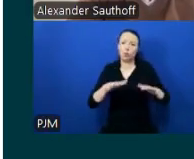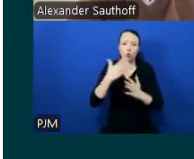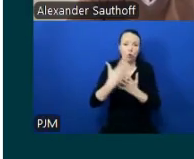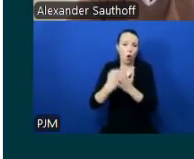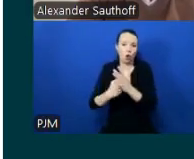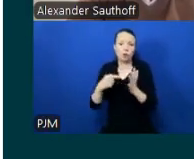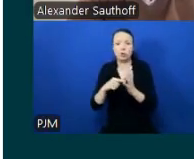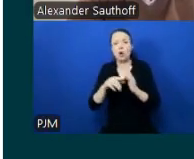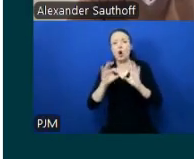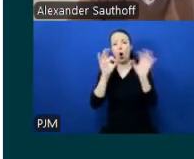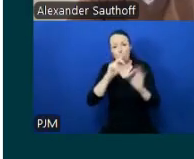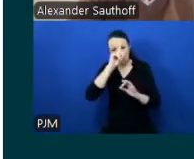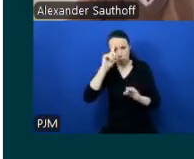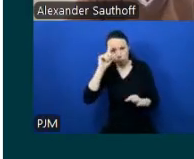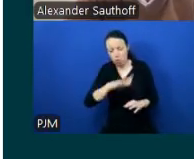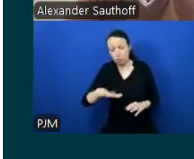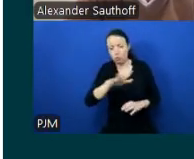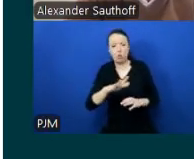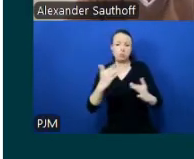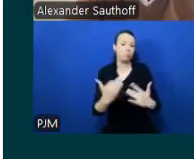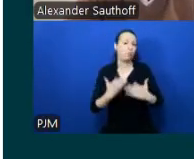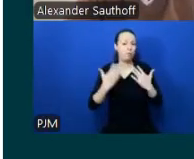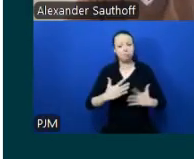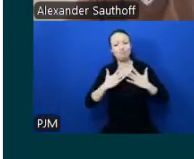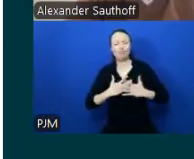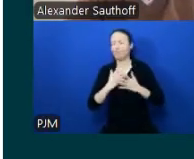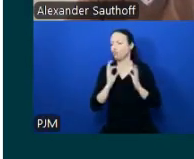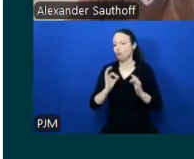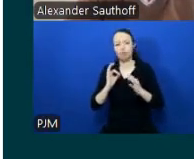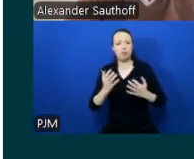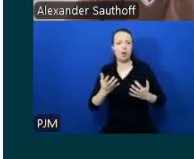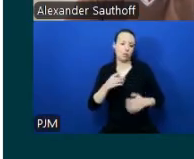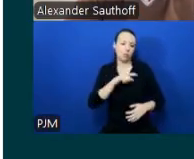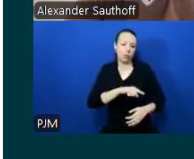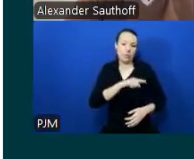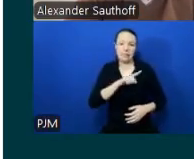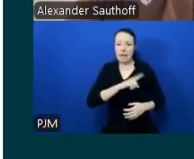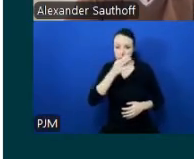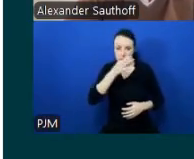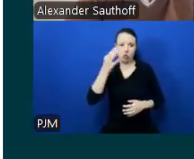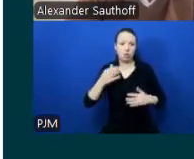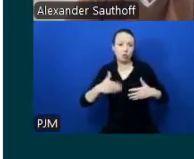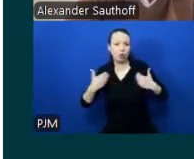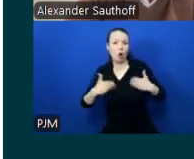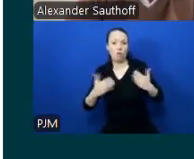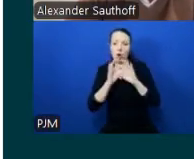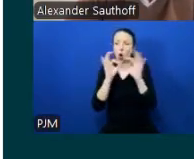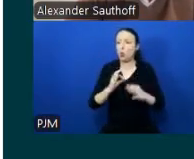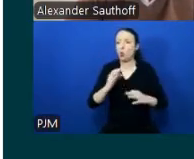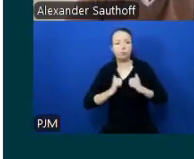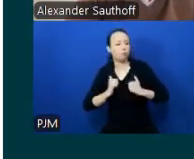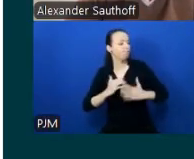improve our physical and psychological well-being by creating environments that encourage outdoor